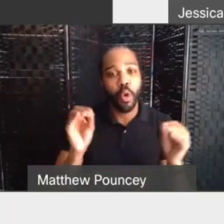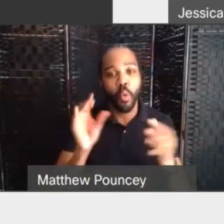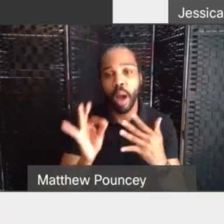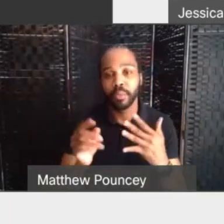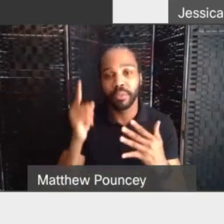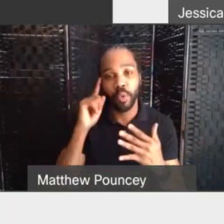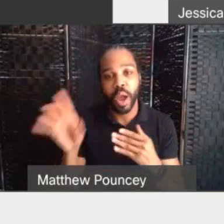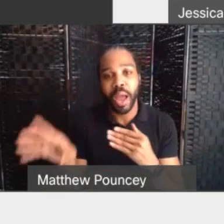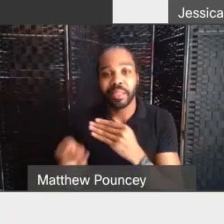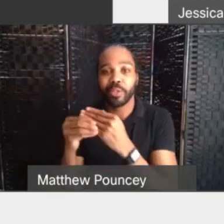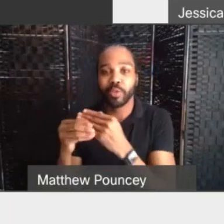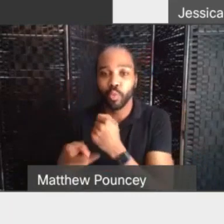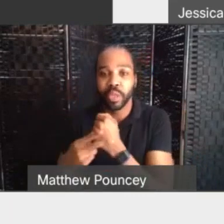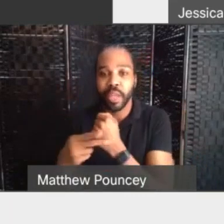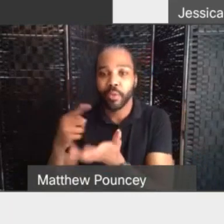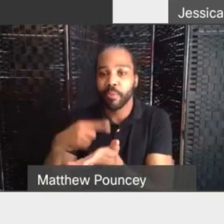payments.